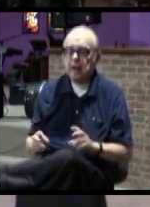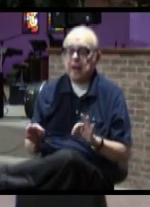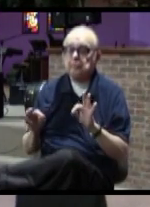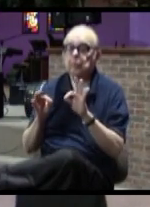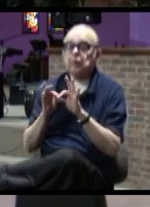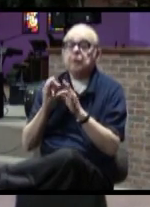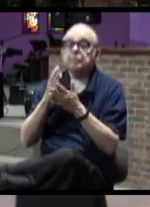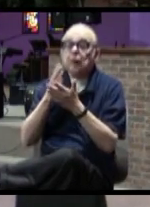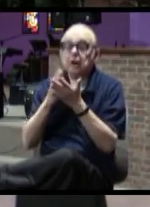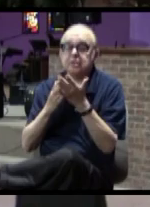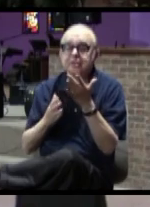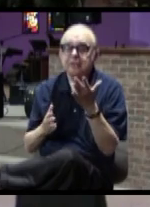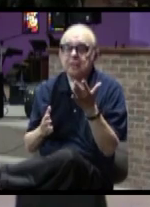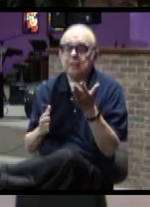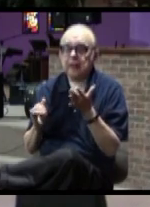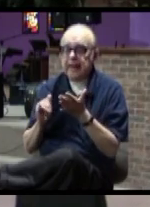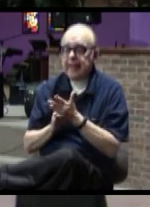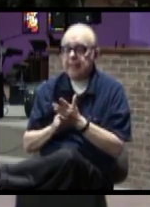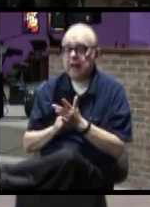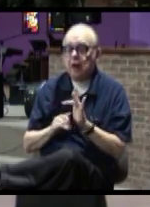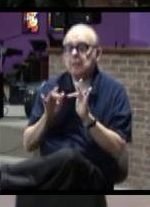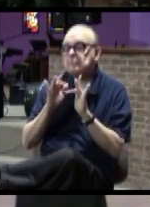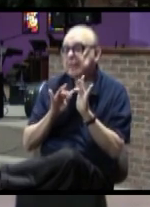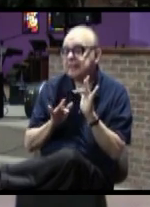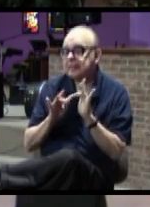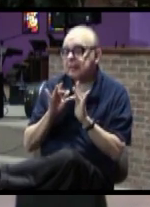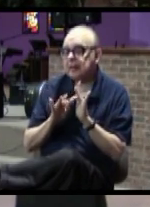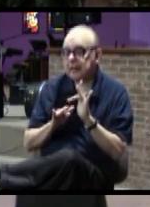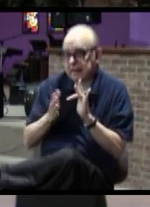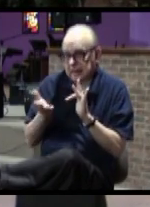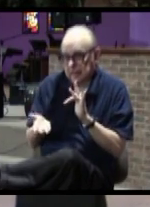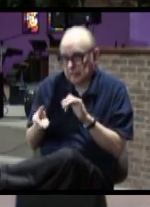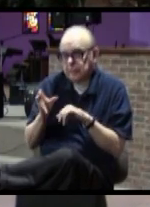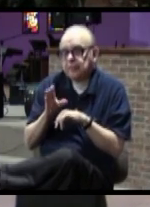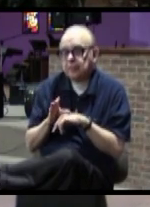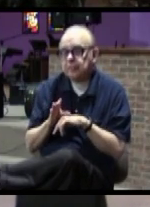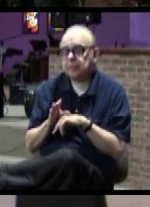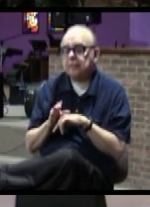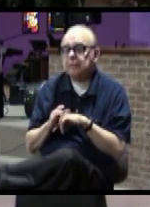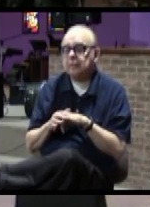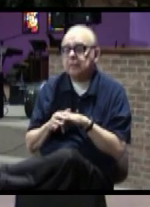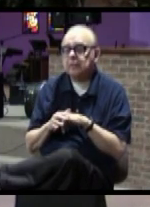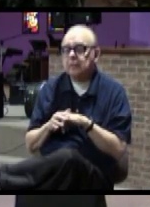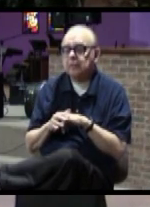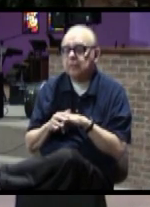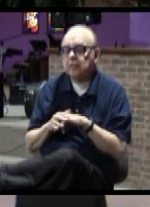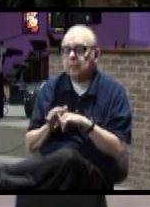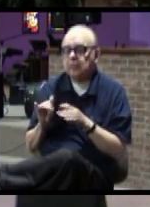But there's vital pieces that are missing here